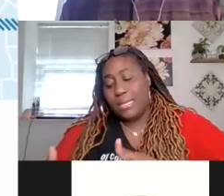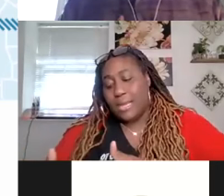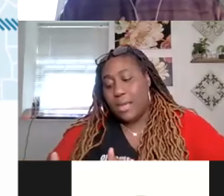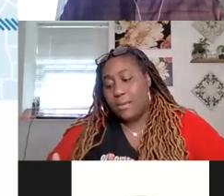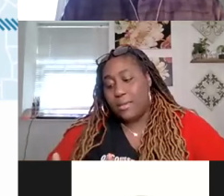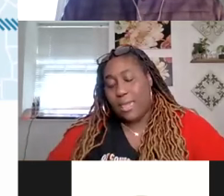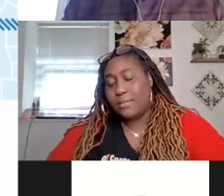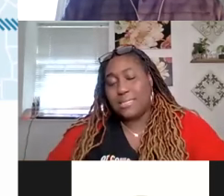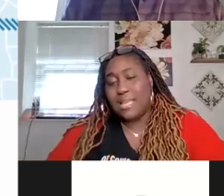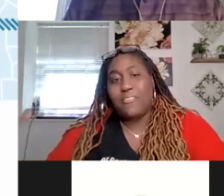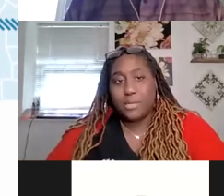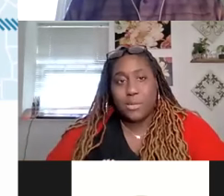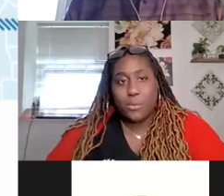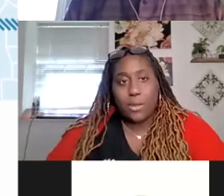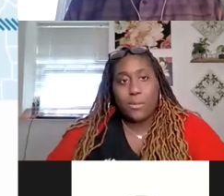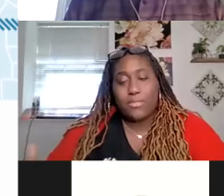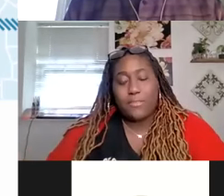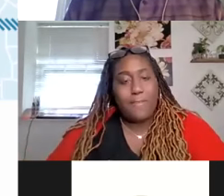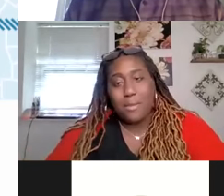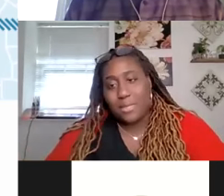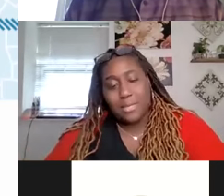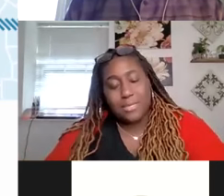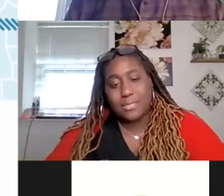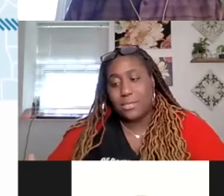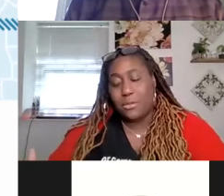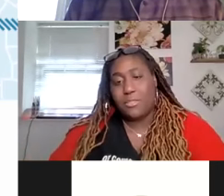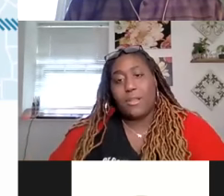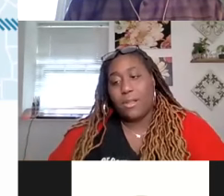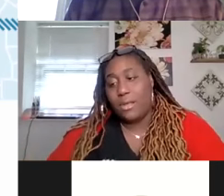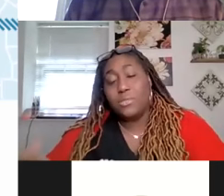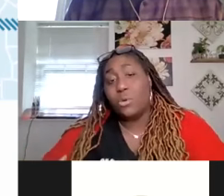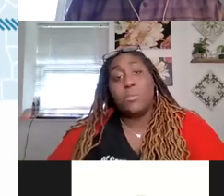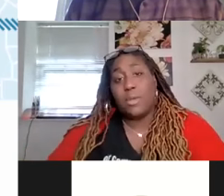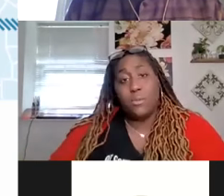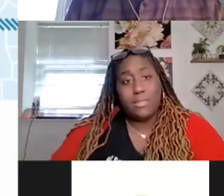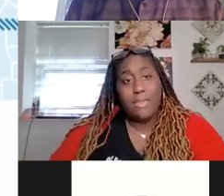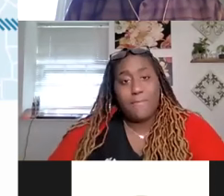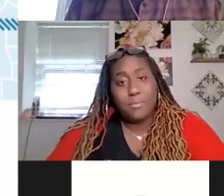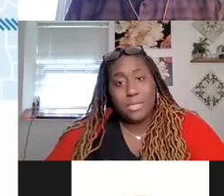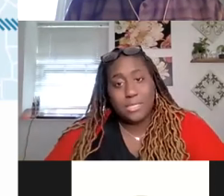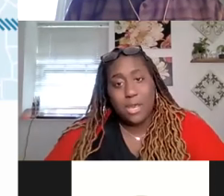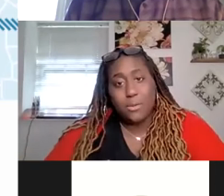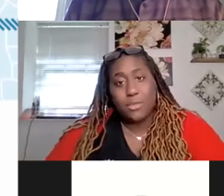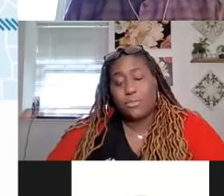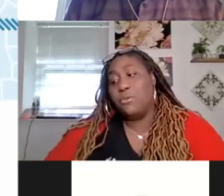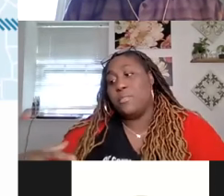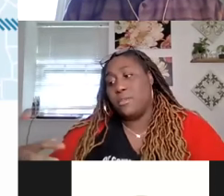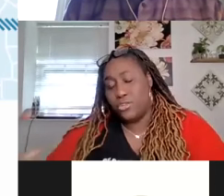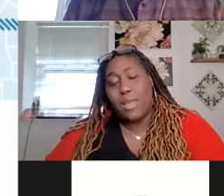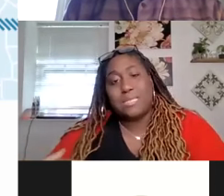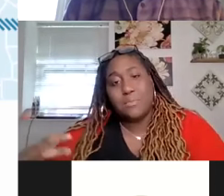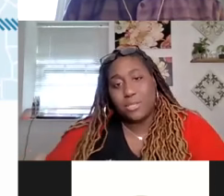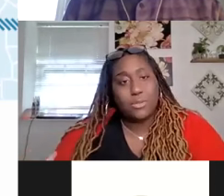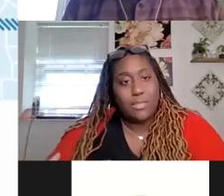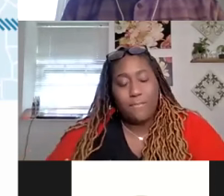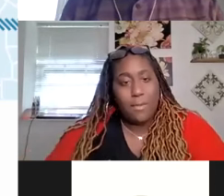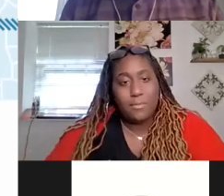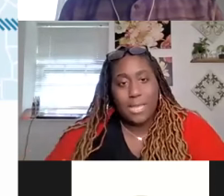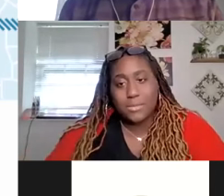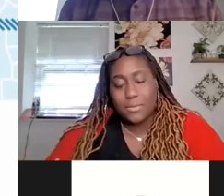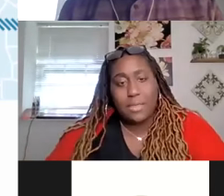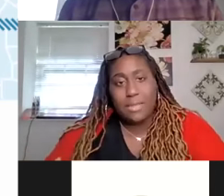front end staff person working with the families, you know, they're absorbing what that family is going through and they're trying to make